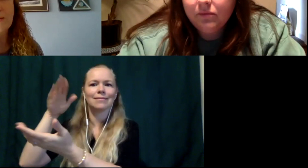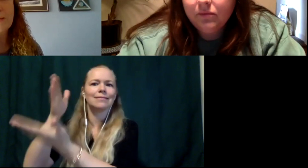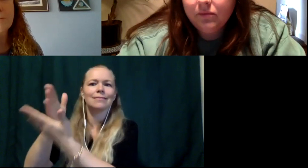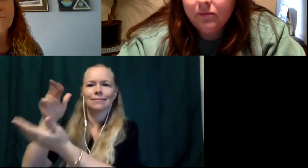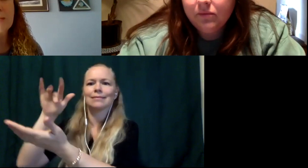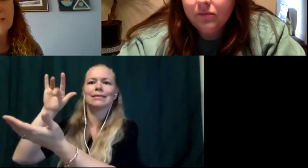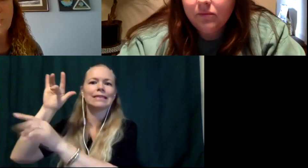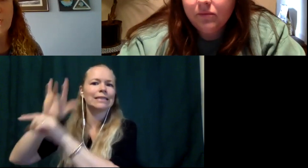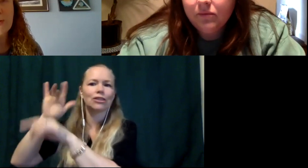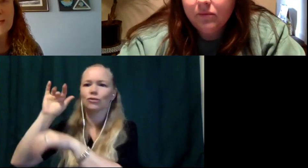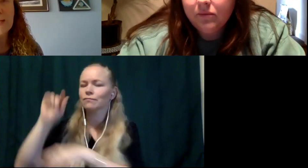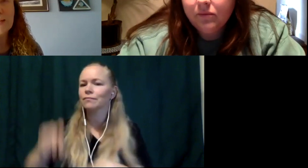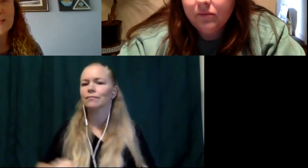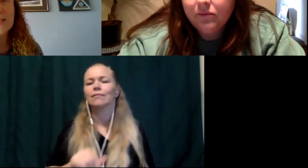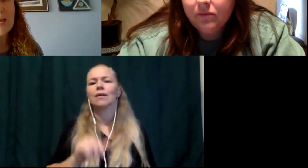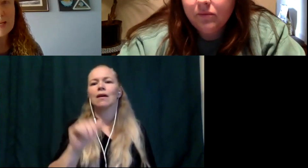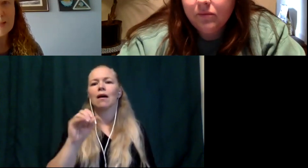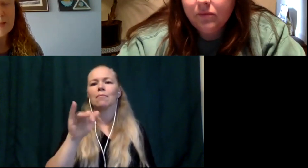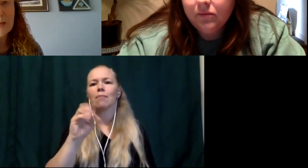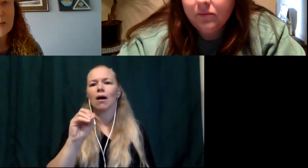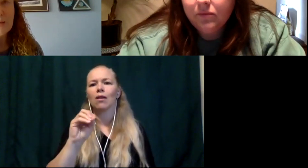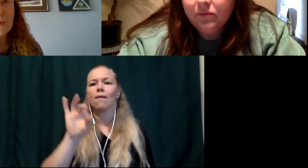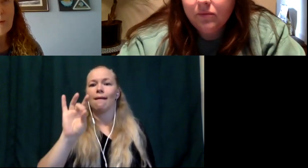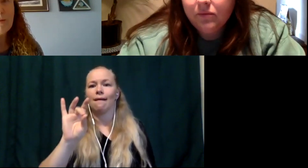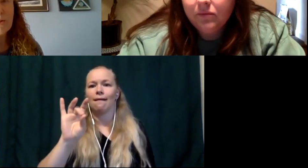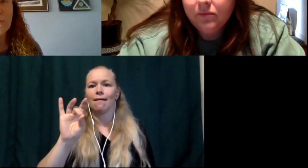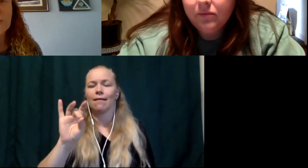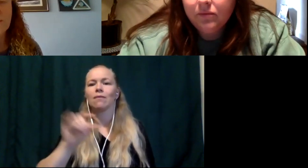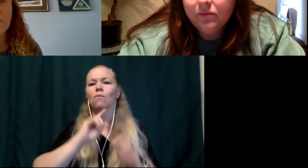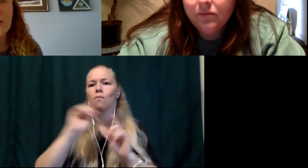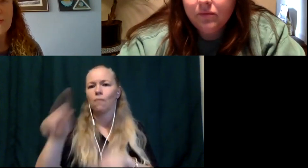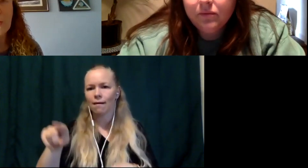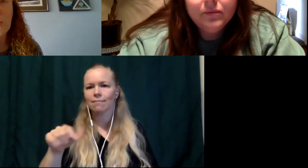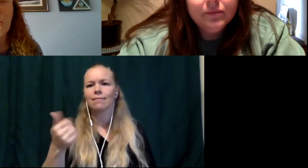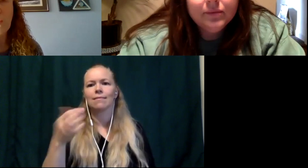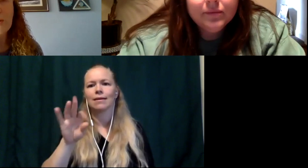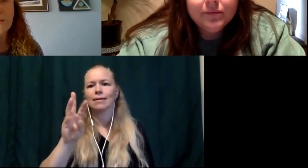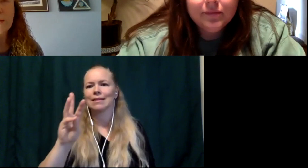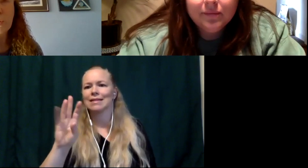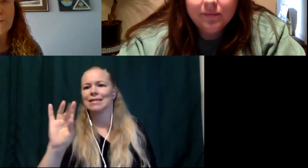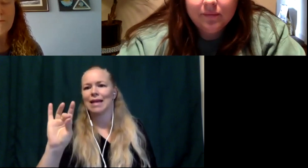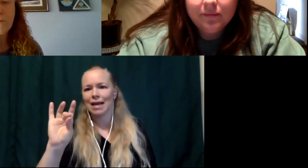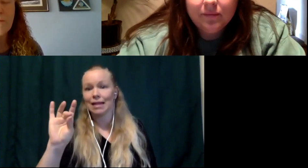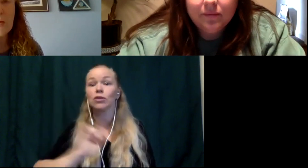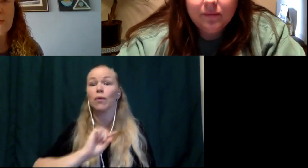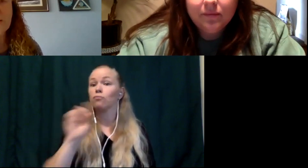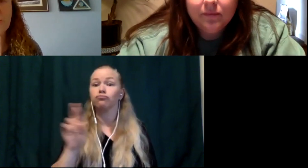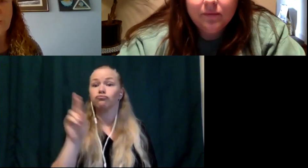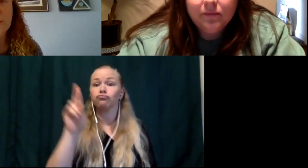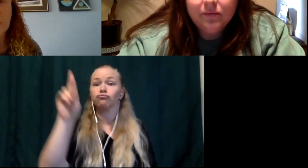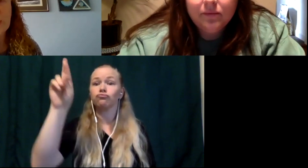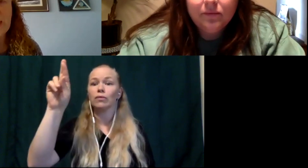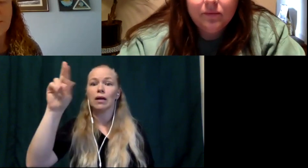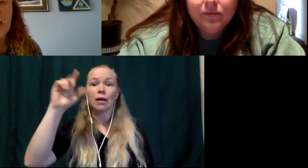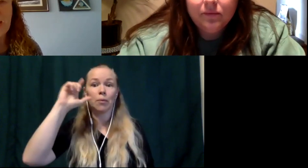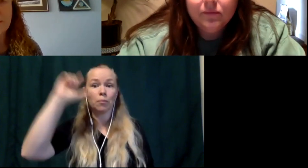in December of 1968. So that was the first rocket that went all the way to the moon. They just circled